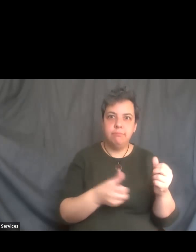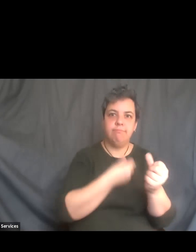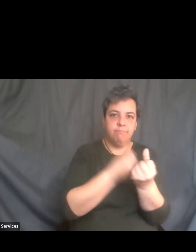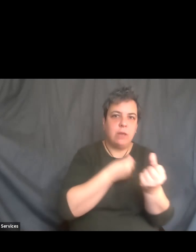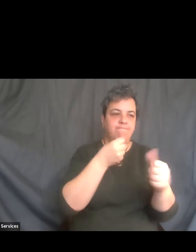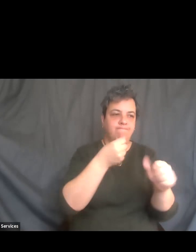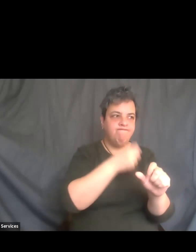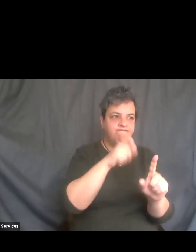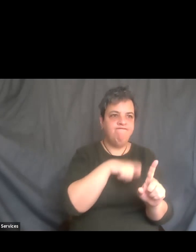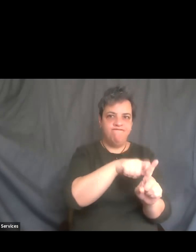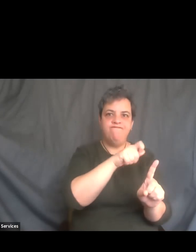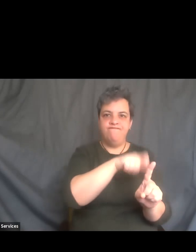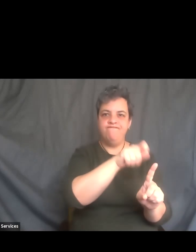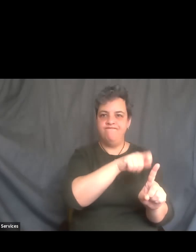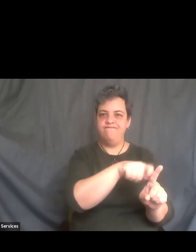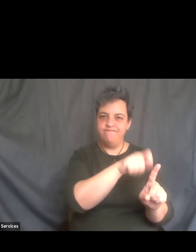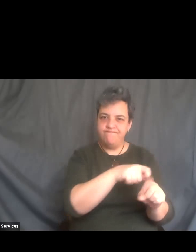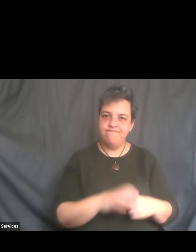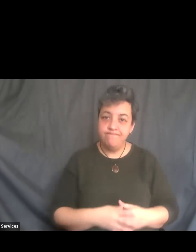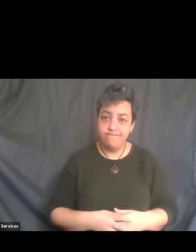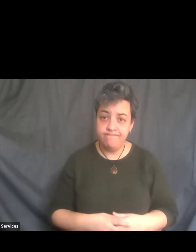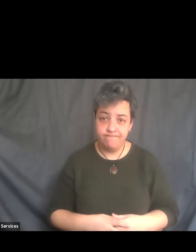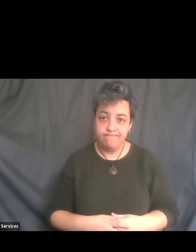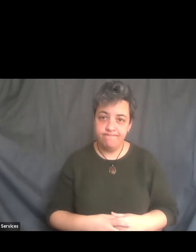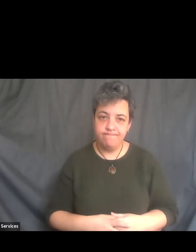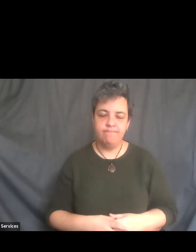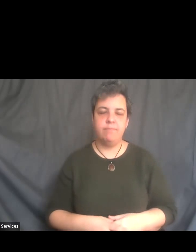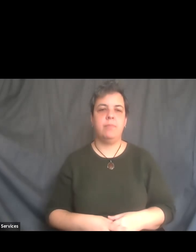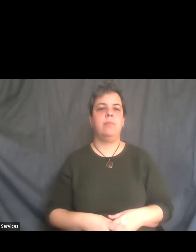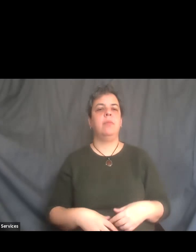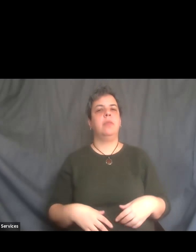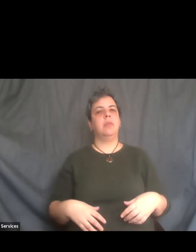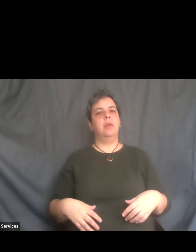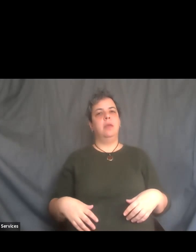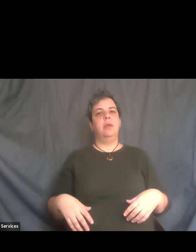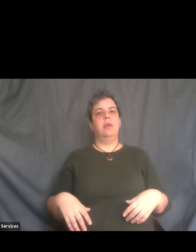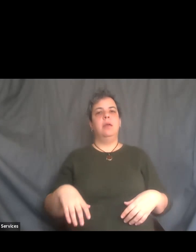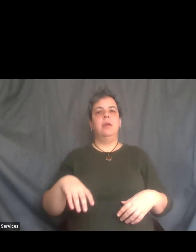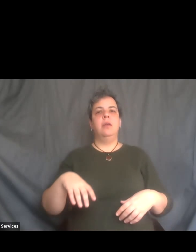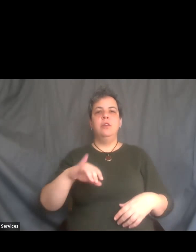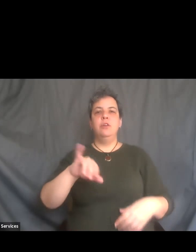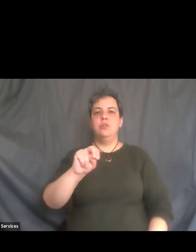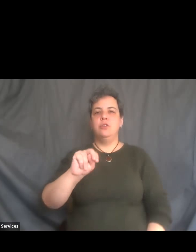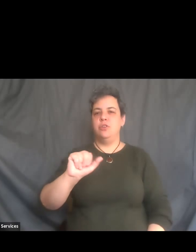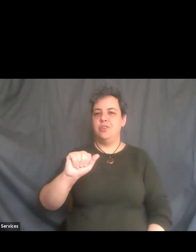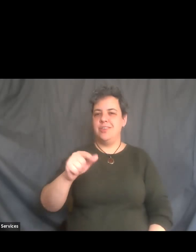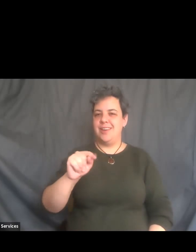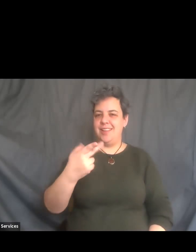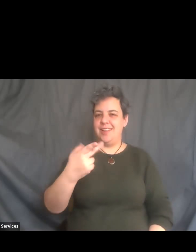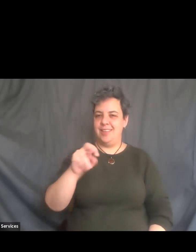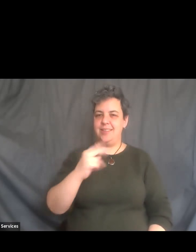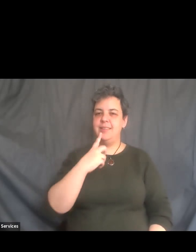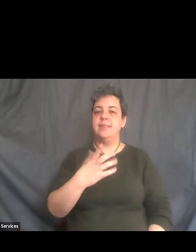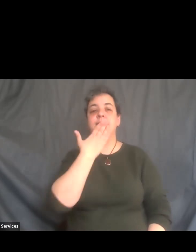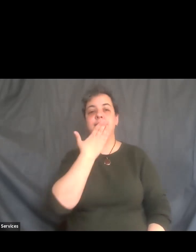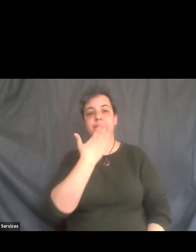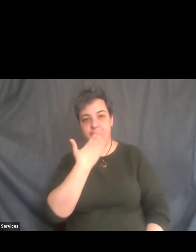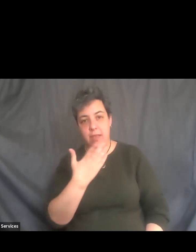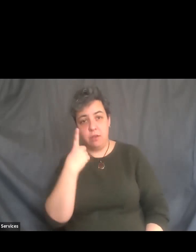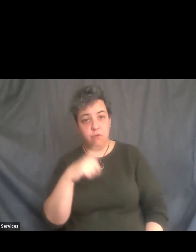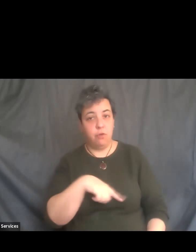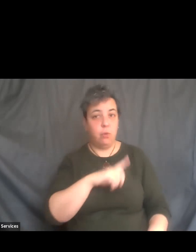Thank you, Commissioner Calise and Dr. Ige. And Margot, thank you so much for your question. I'm going to just